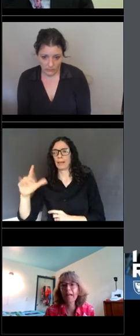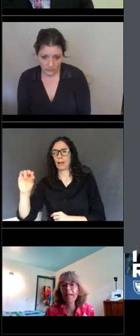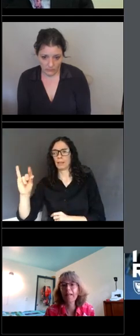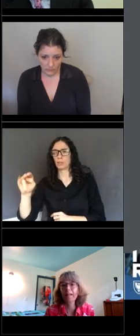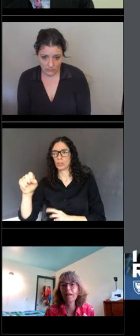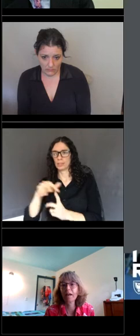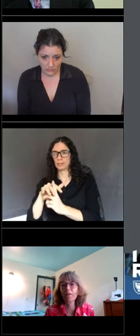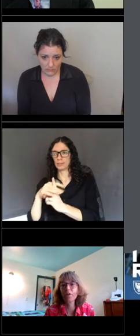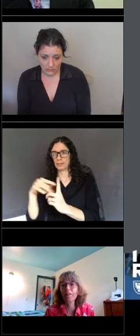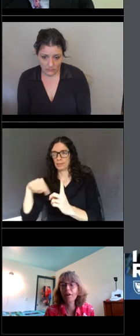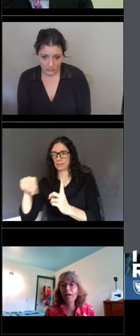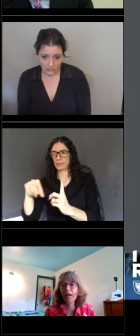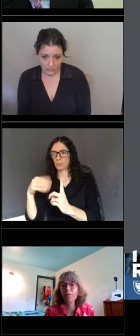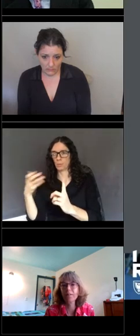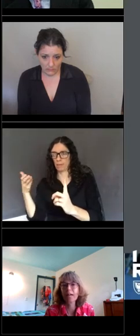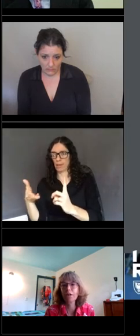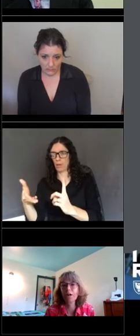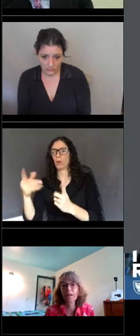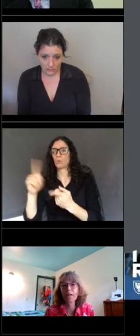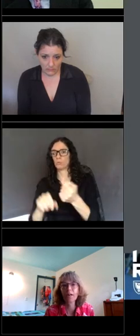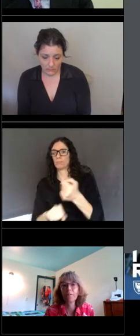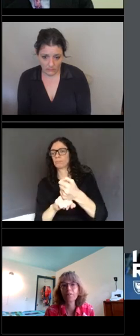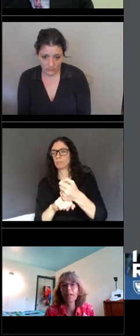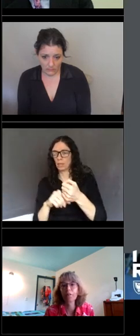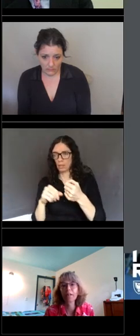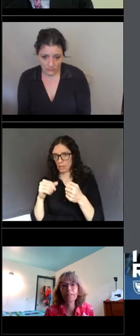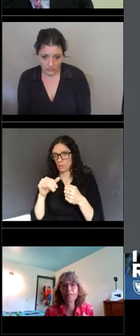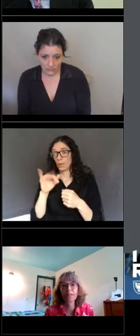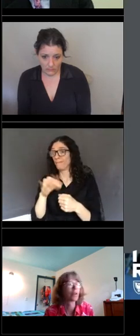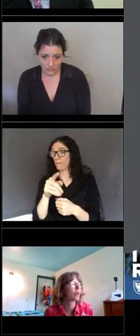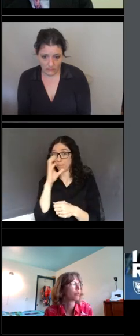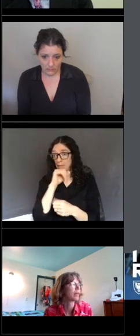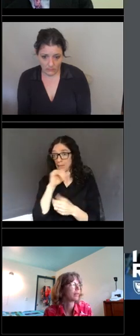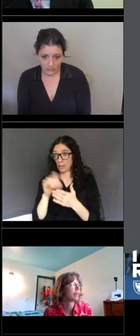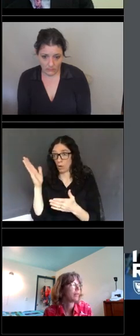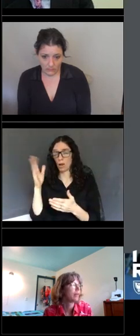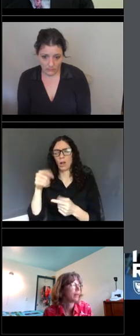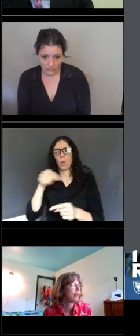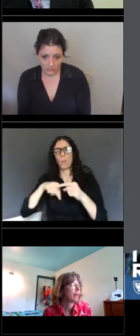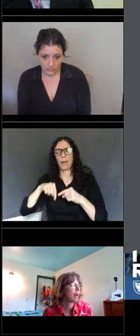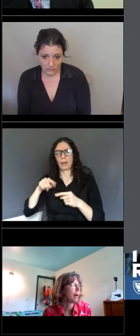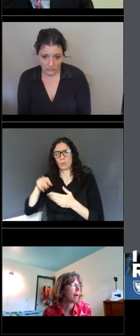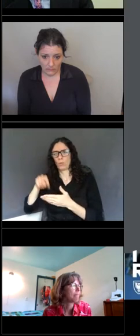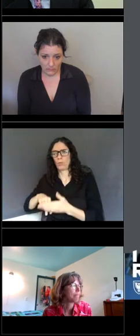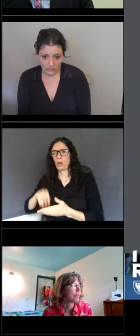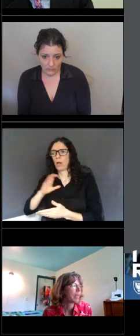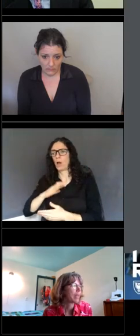go back and look at the archives if you missed that talk. There's a lot of great content there as well.